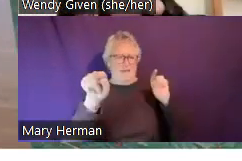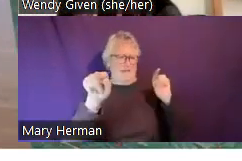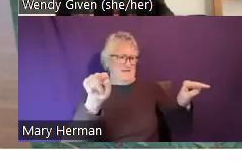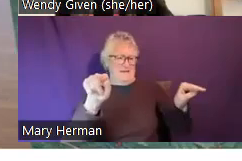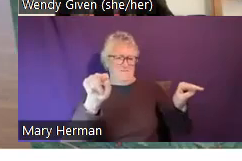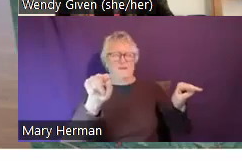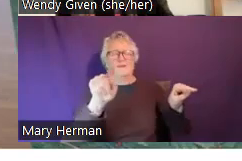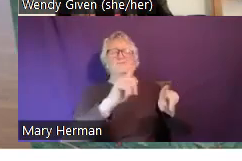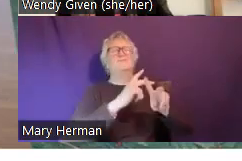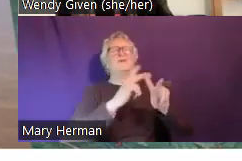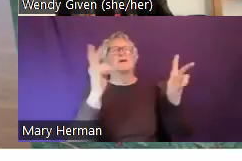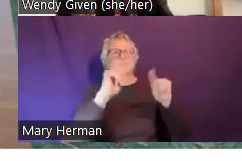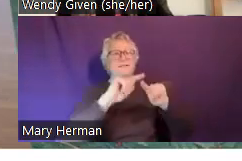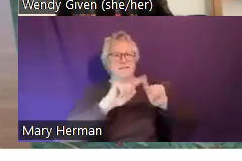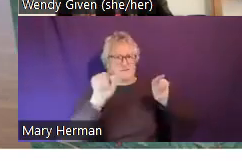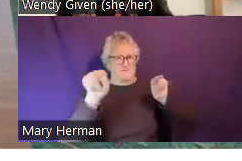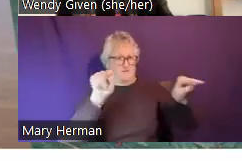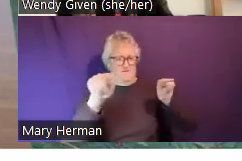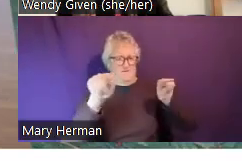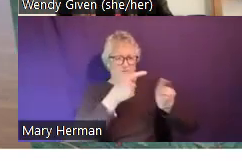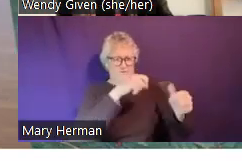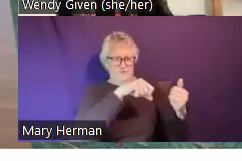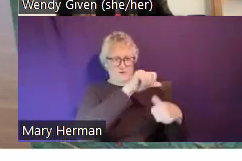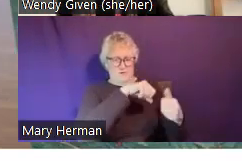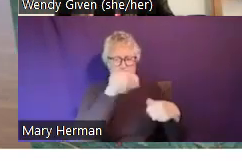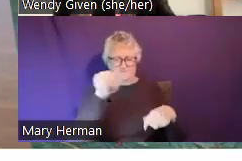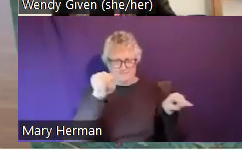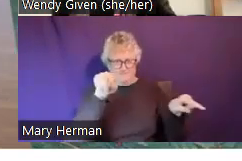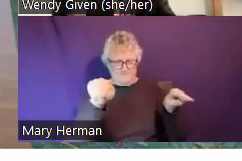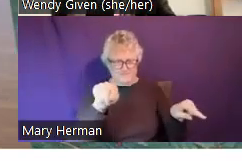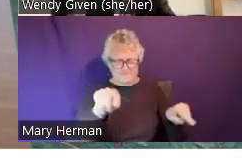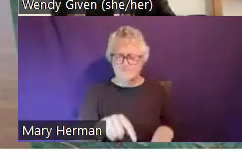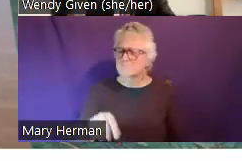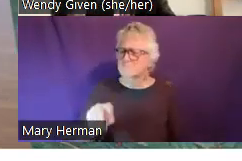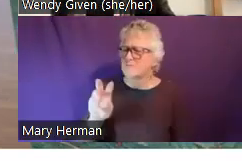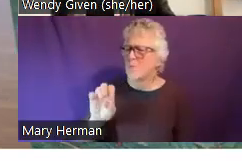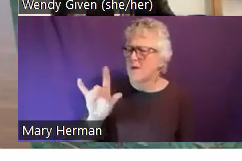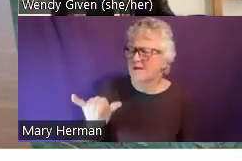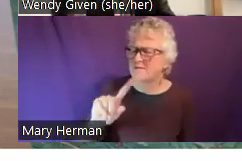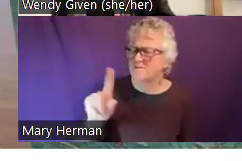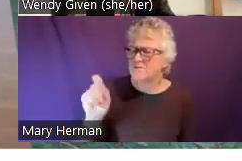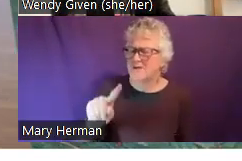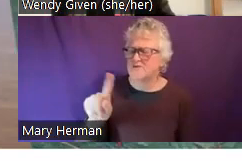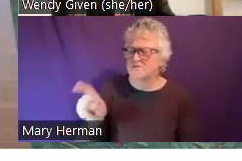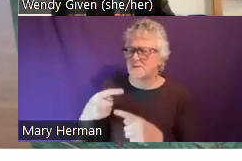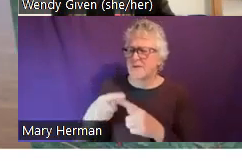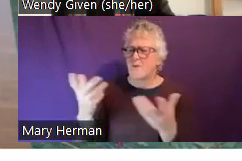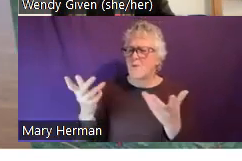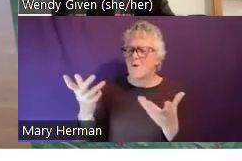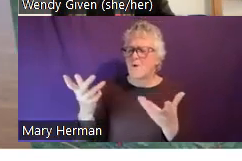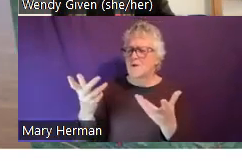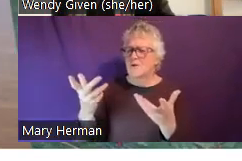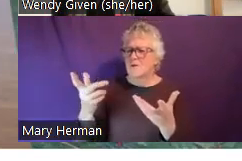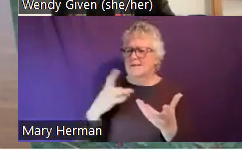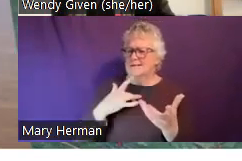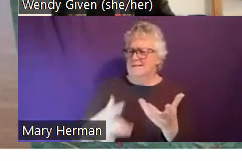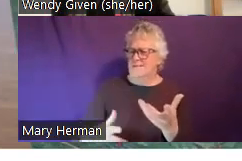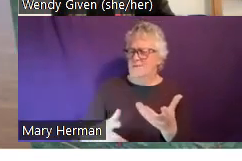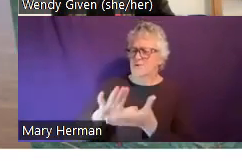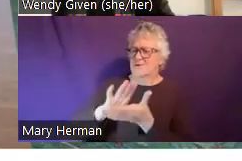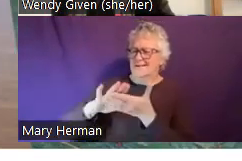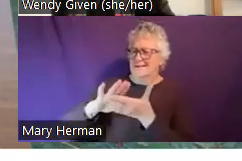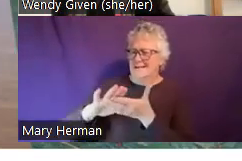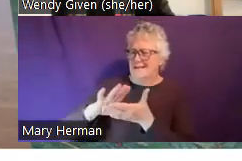well. Wendy, there's a question in the chat about what are the typical cleaning regimens and schedules for